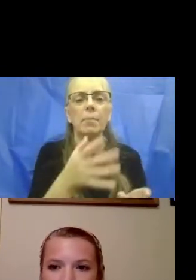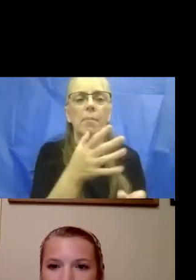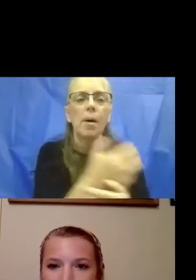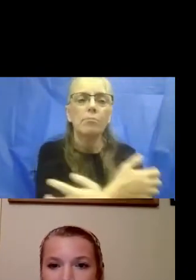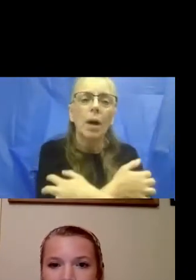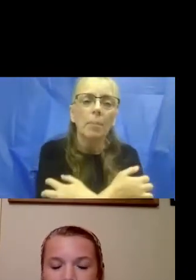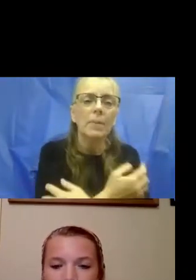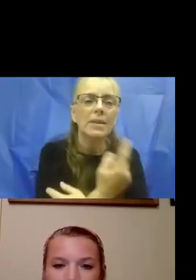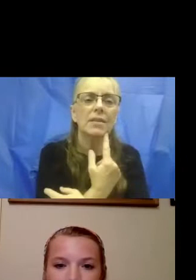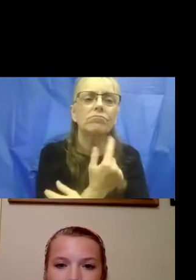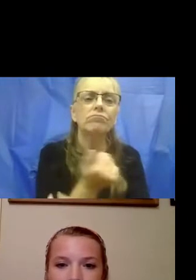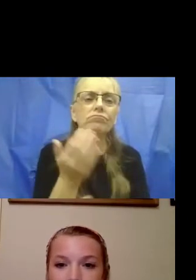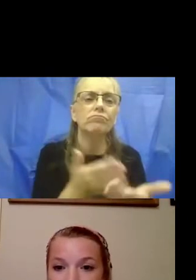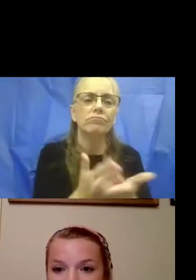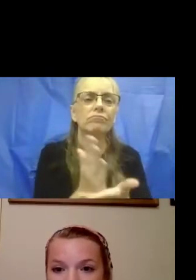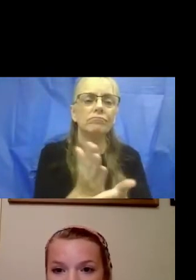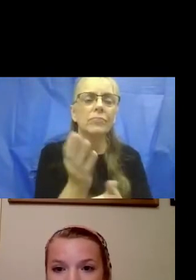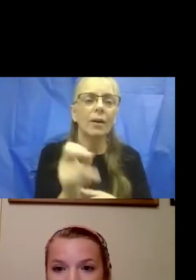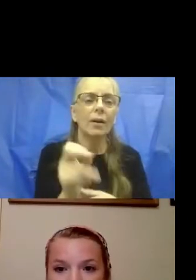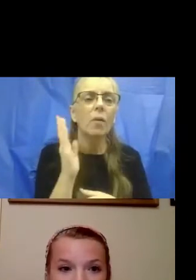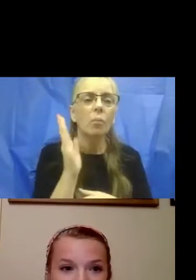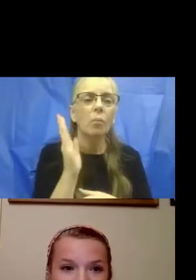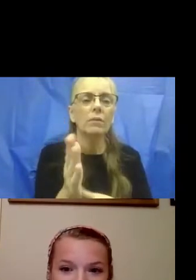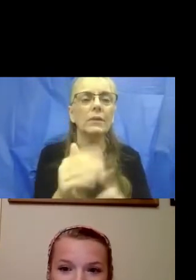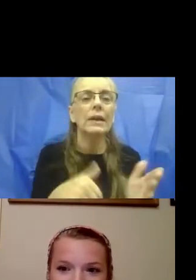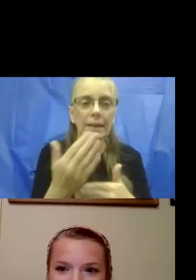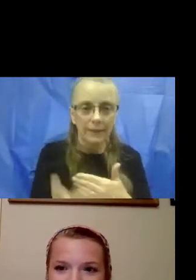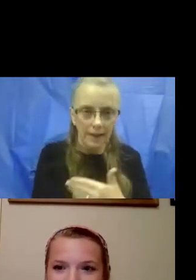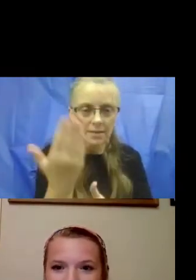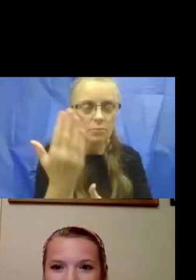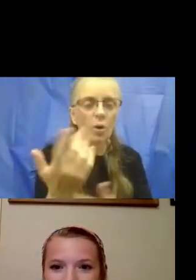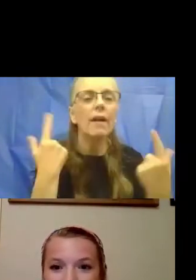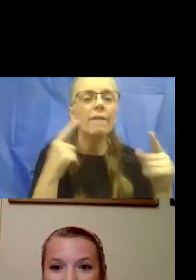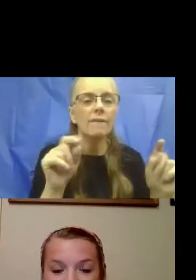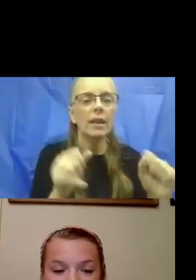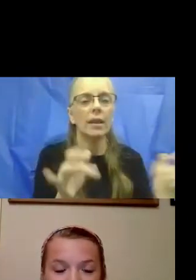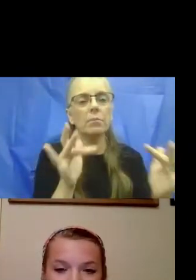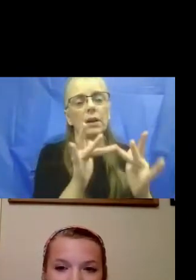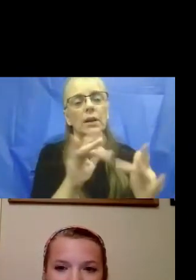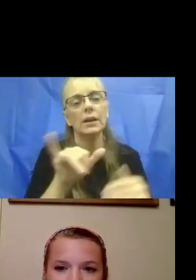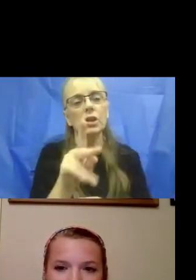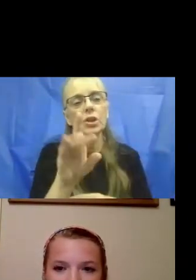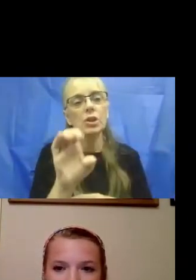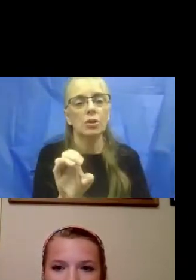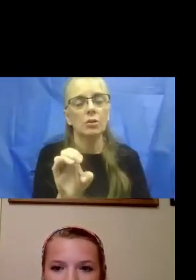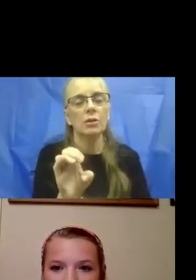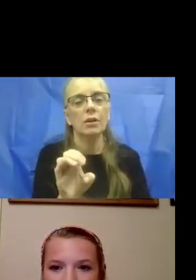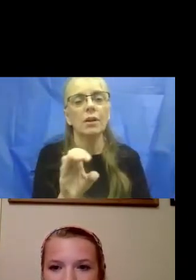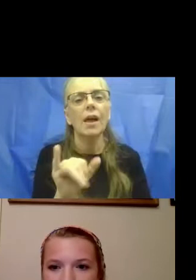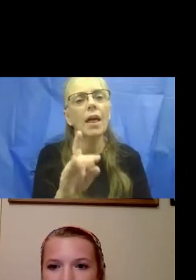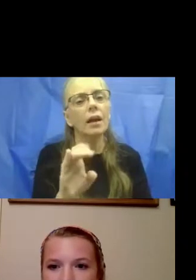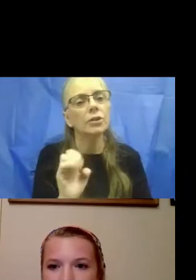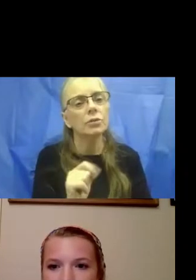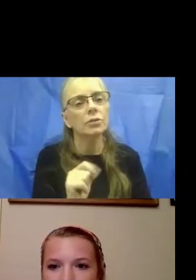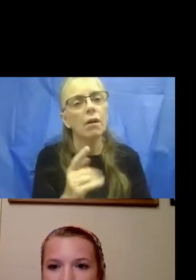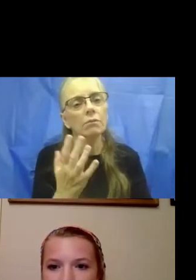okay. The next morning, I finally got a hold of Jude, and he also told me that everything was going to be okay.